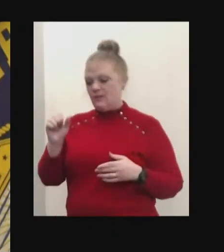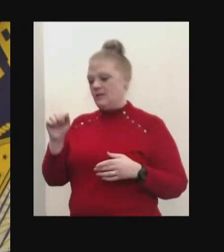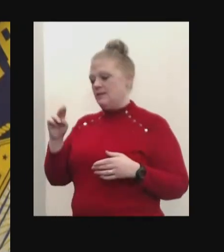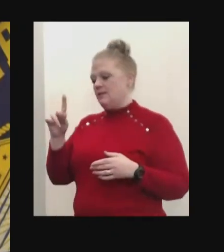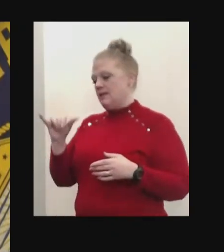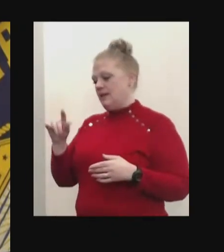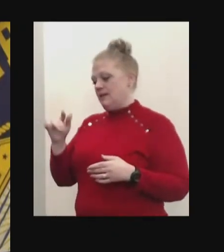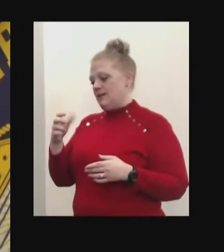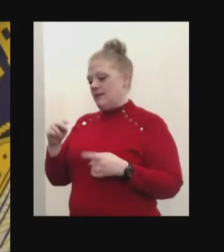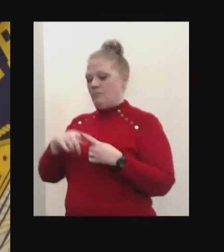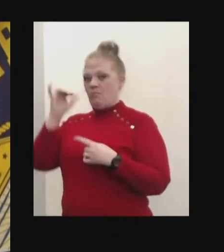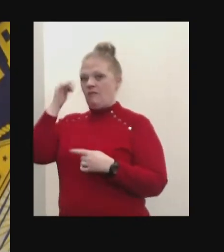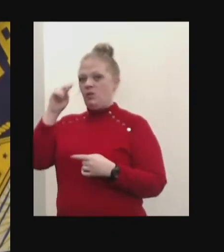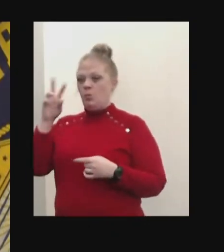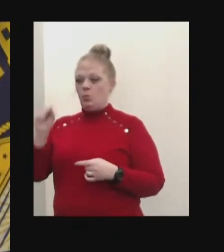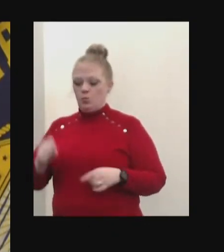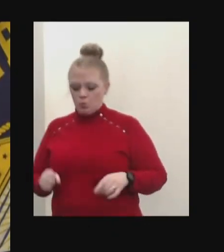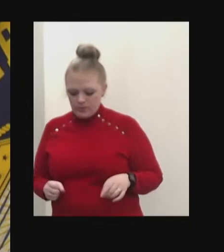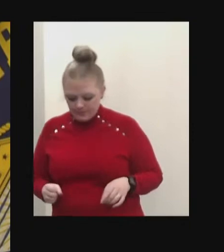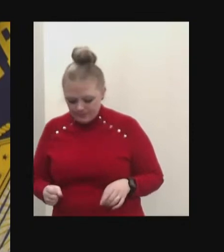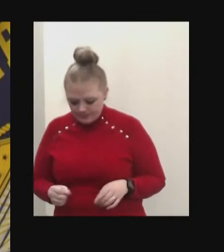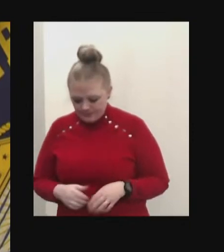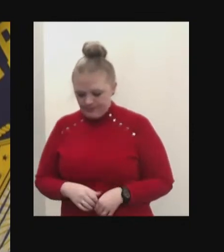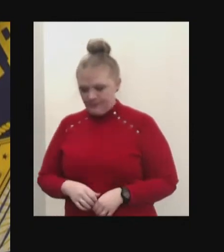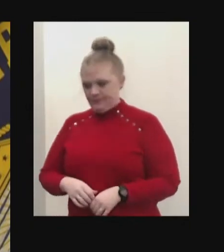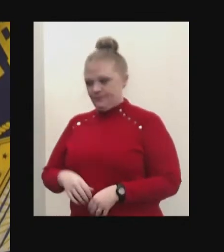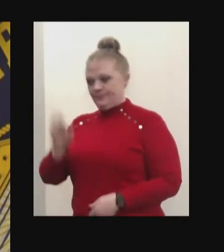News. Hi, Mark. Thank you.